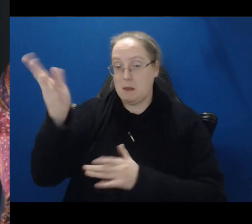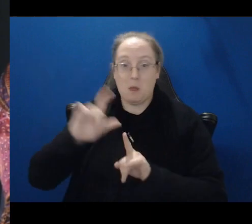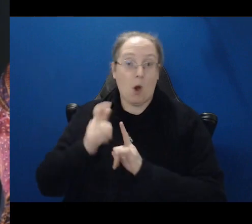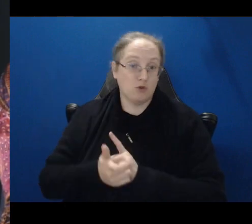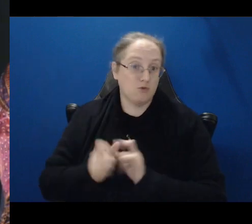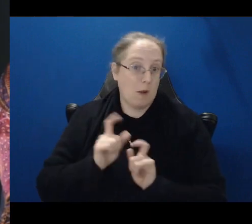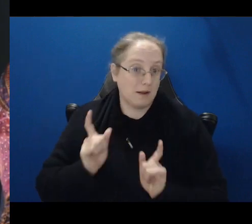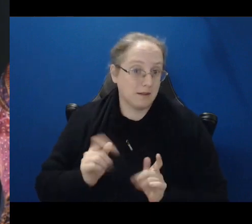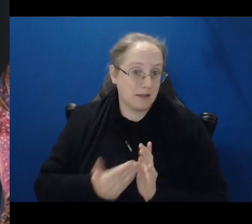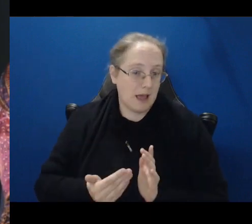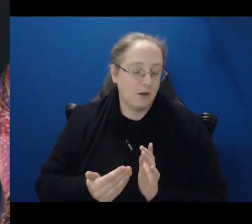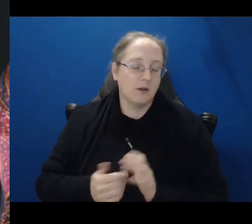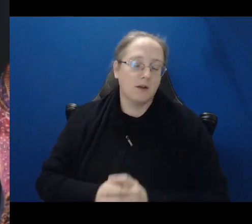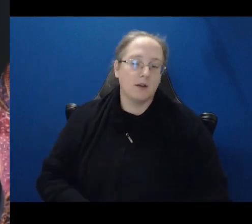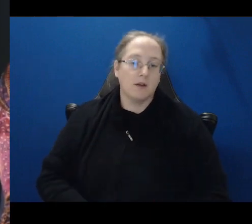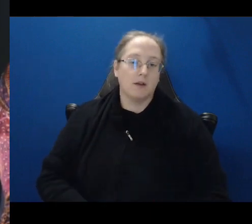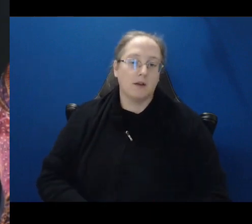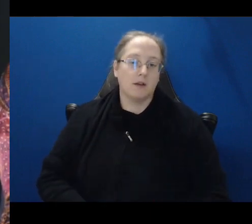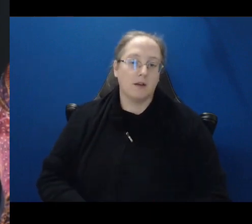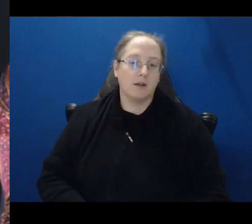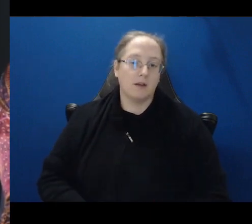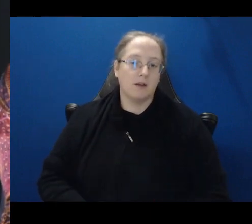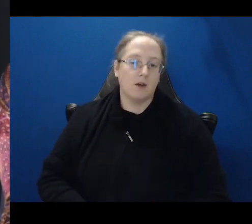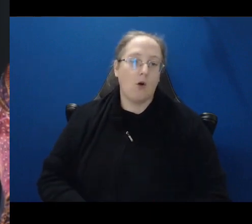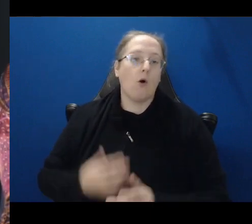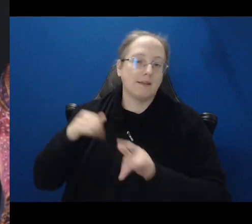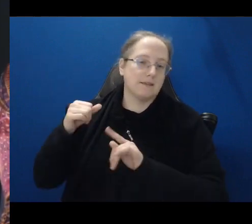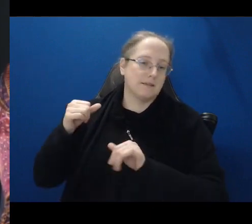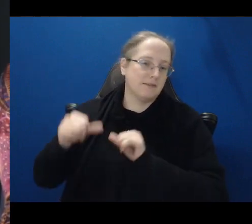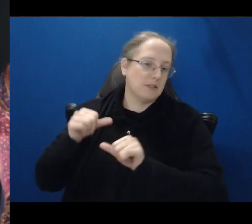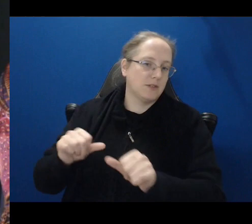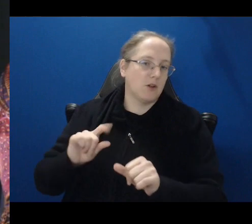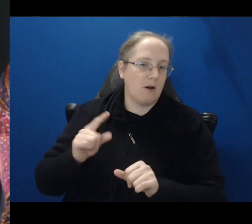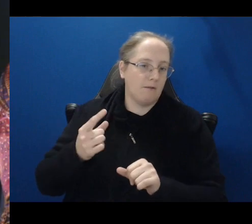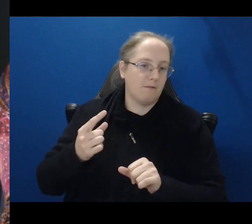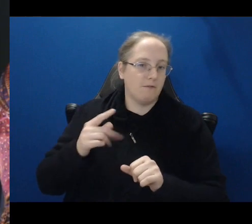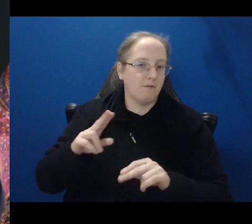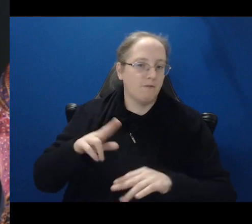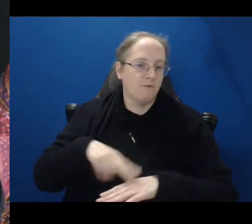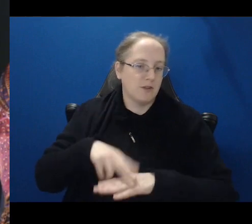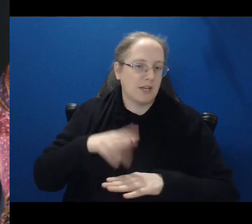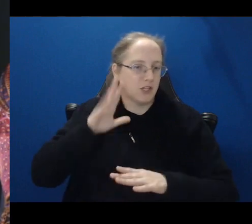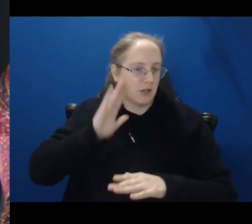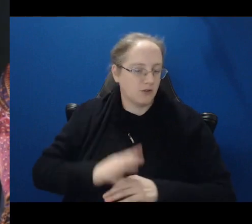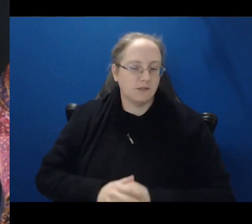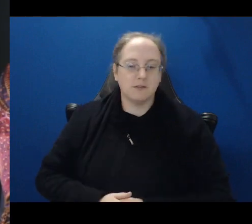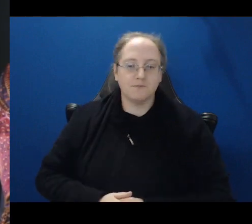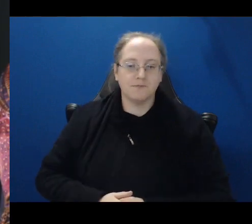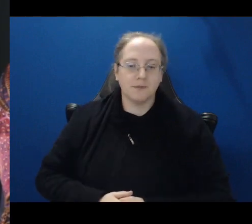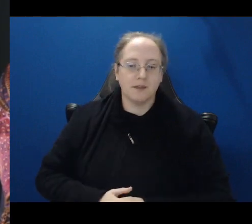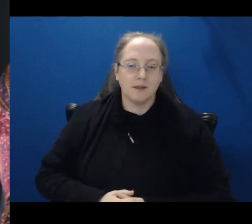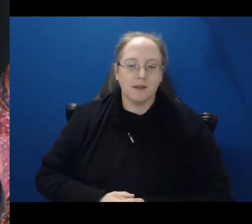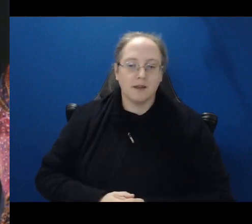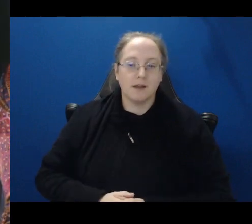or rather series of First Nations countries. So thank you to you both. As you've